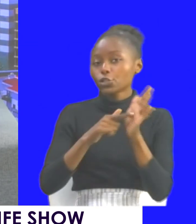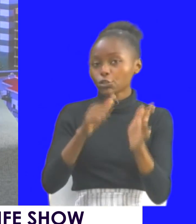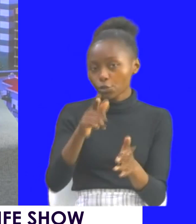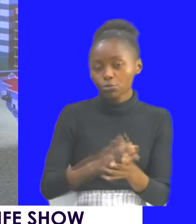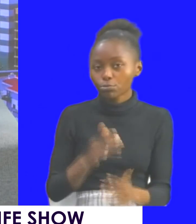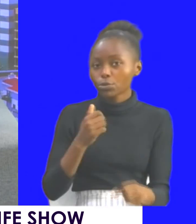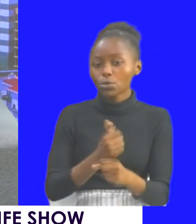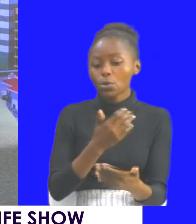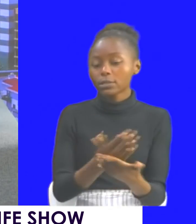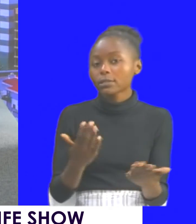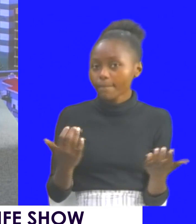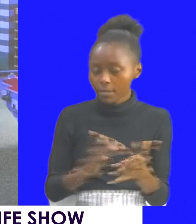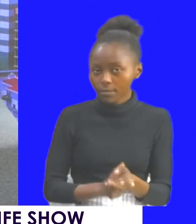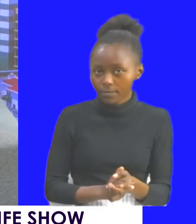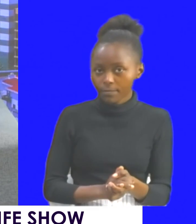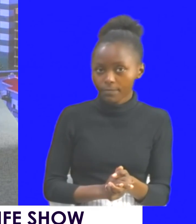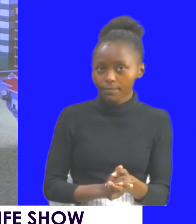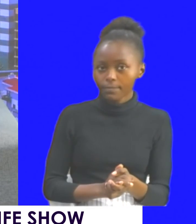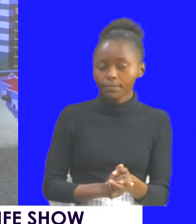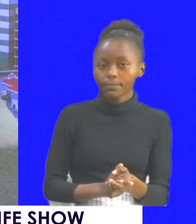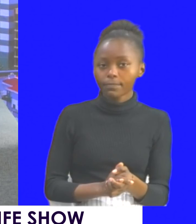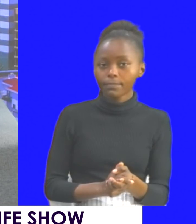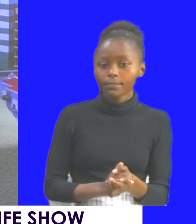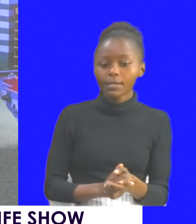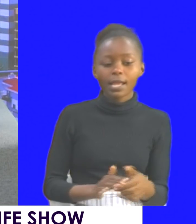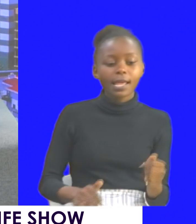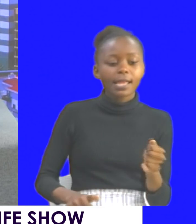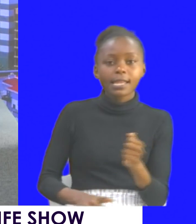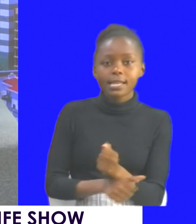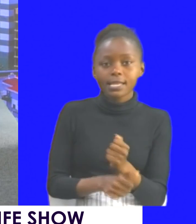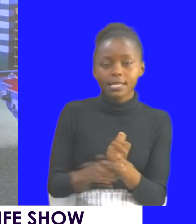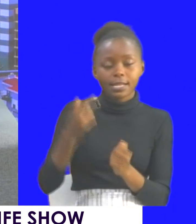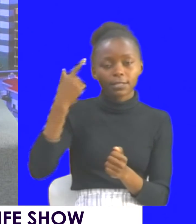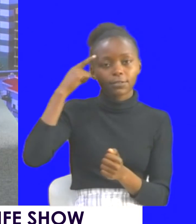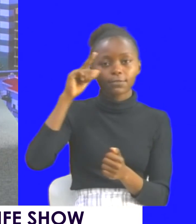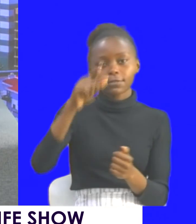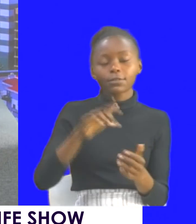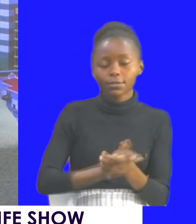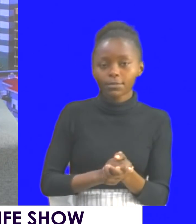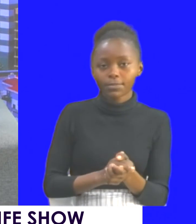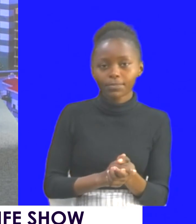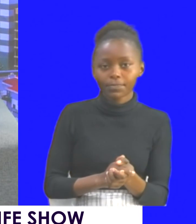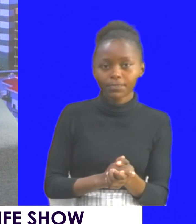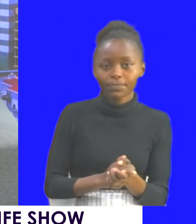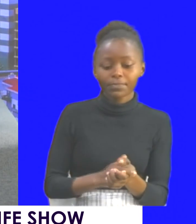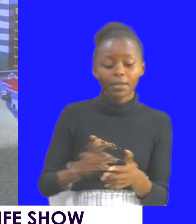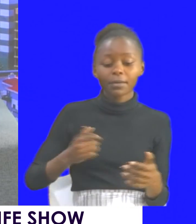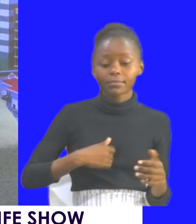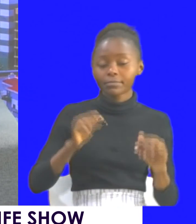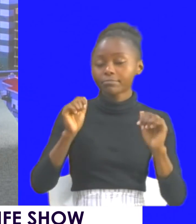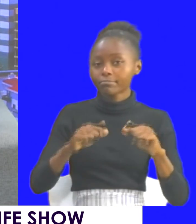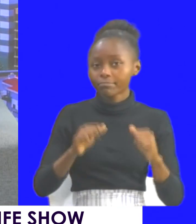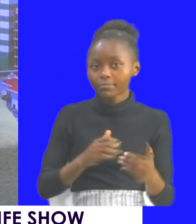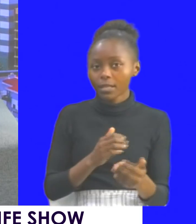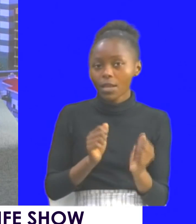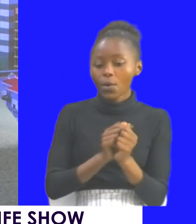It is a signal. It is dangerous for you not to have that signal. And I agree with someone when